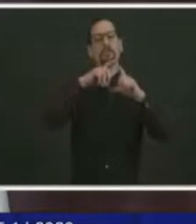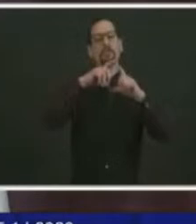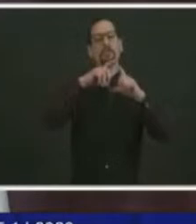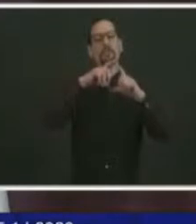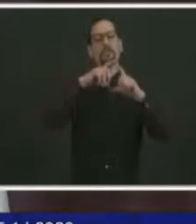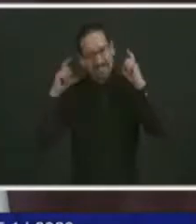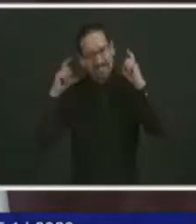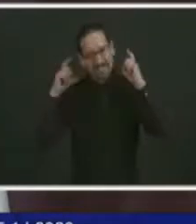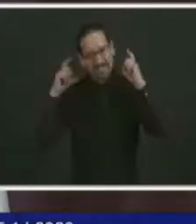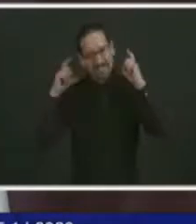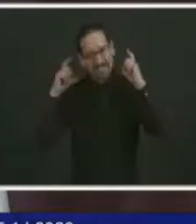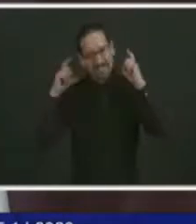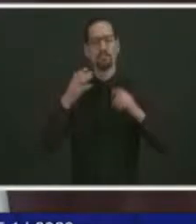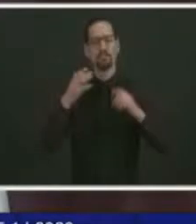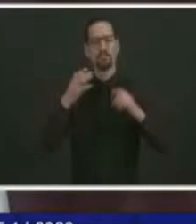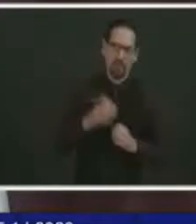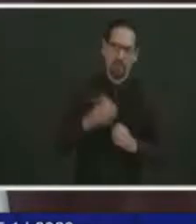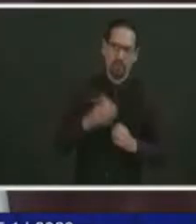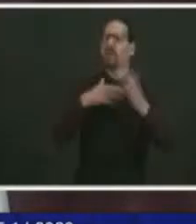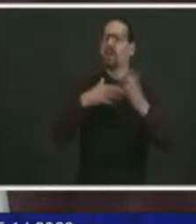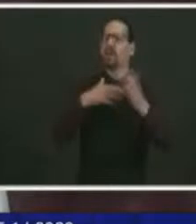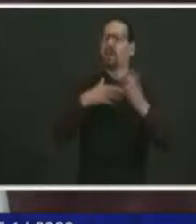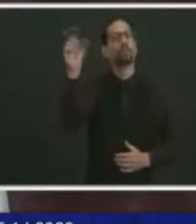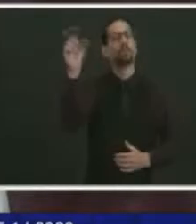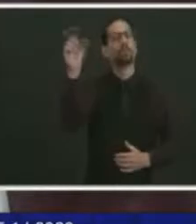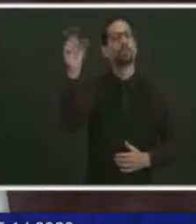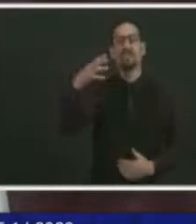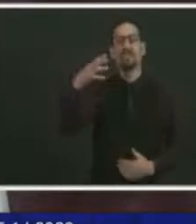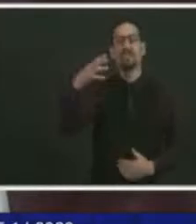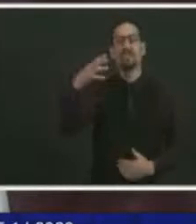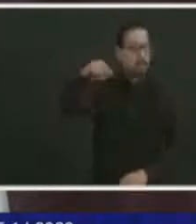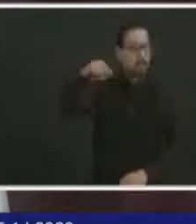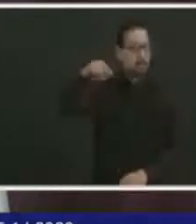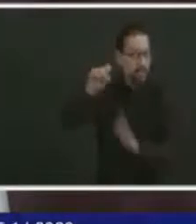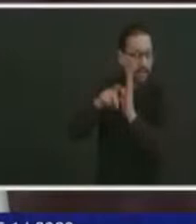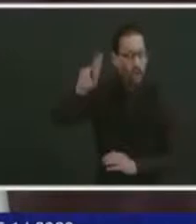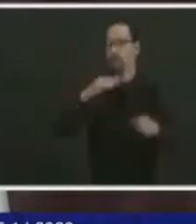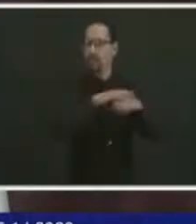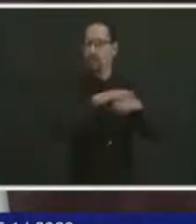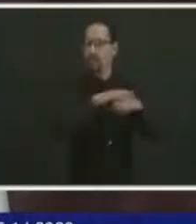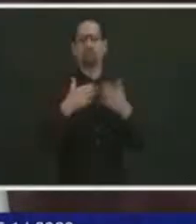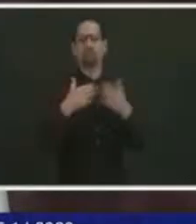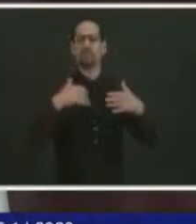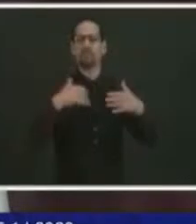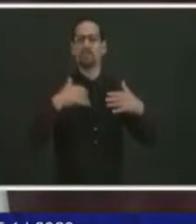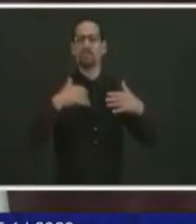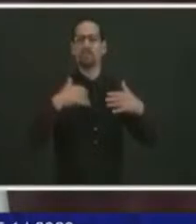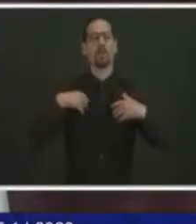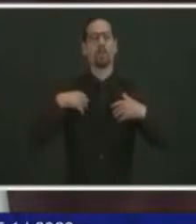and beaches. Why? Because we don't want an outbreak. We don't want another outbreak. We're